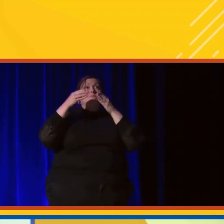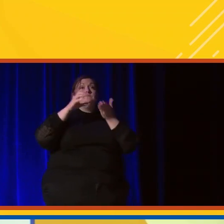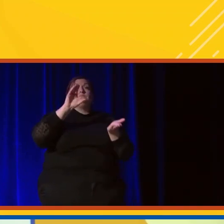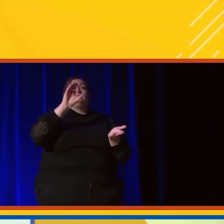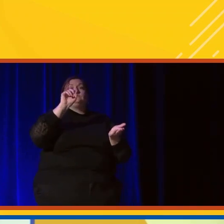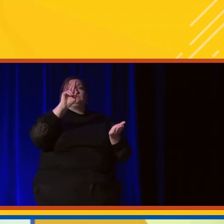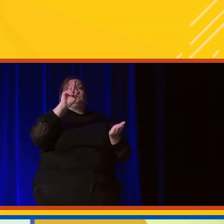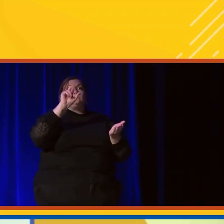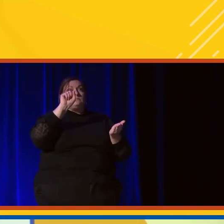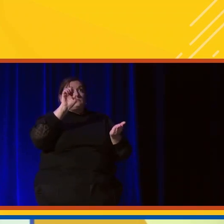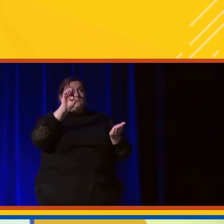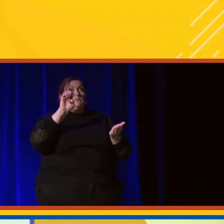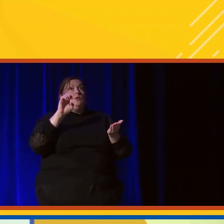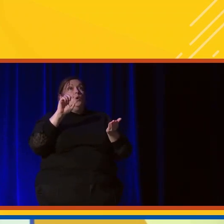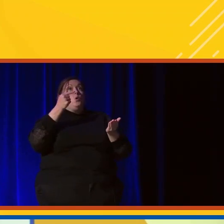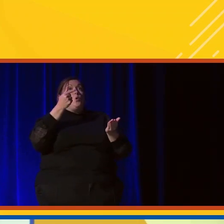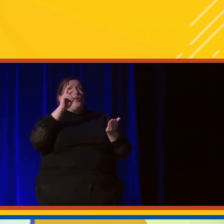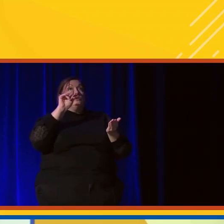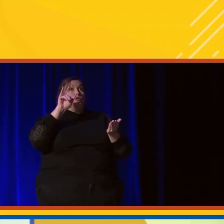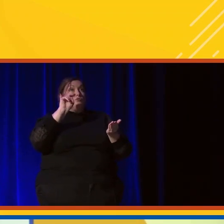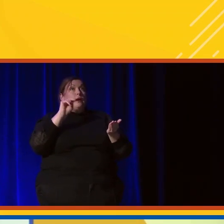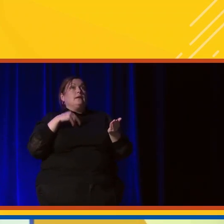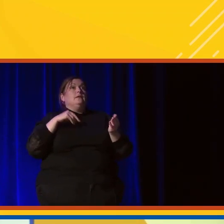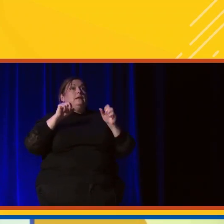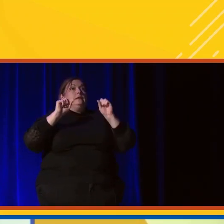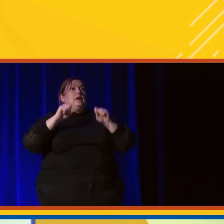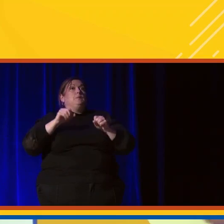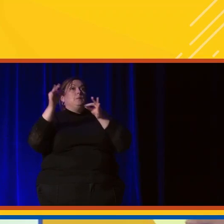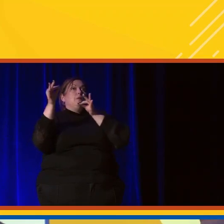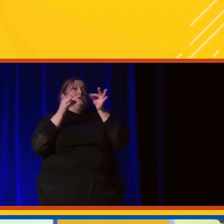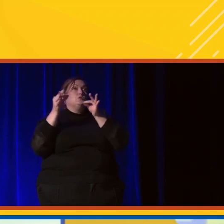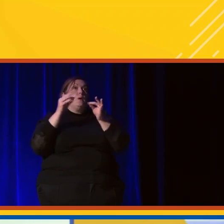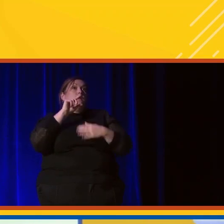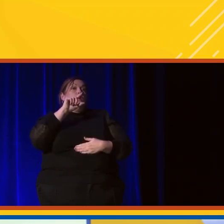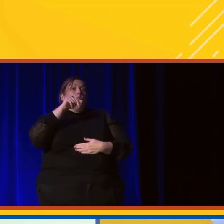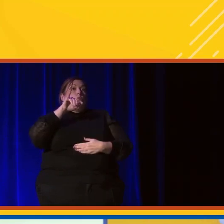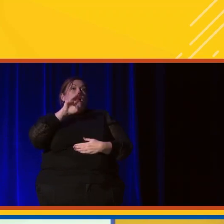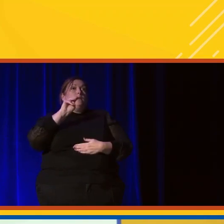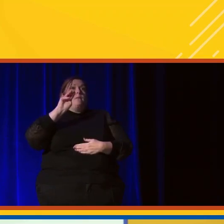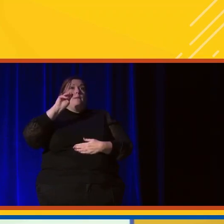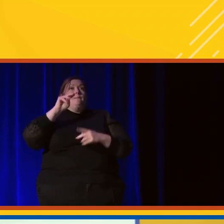coarse-grained modeling methods capable of describing quantum mechanical effects.